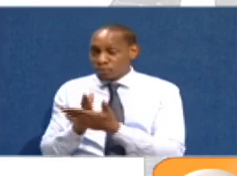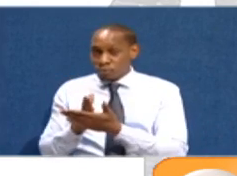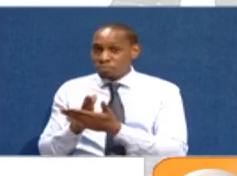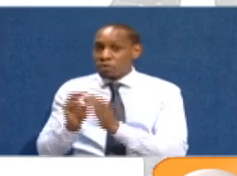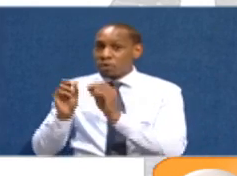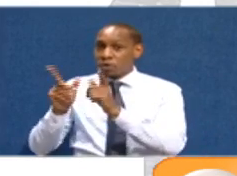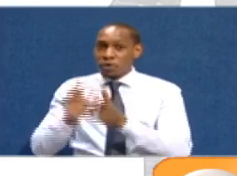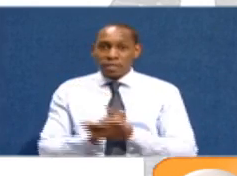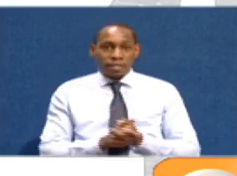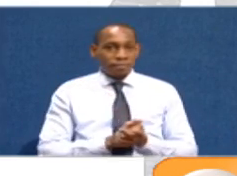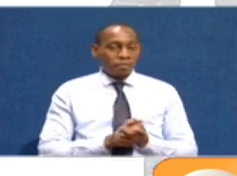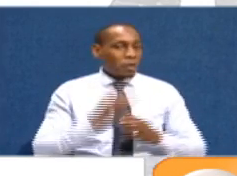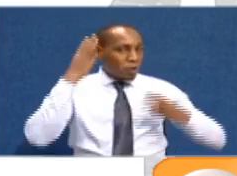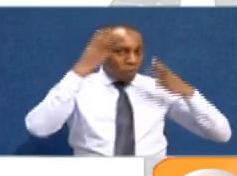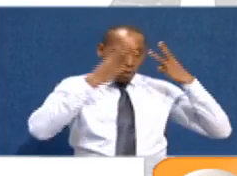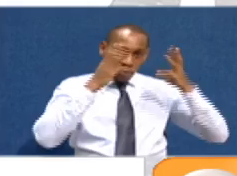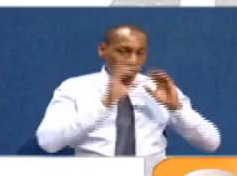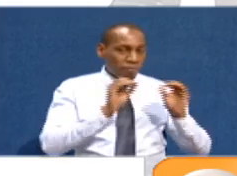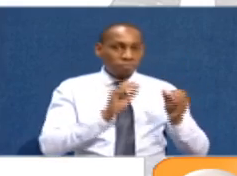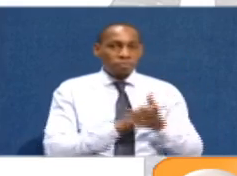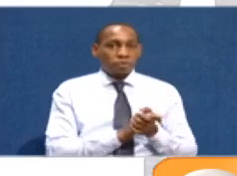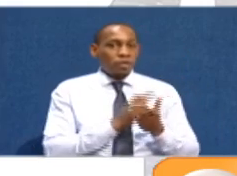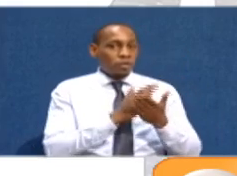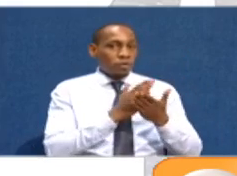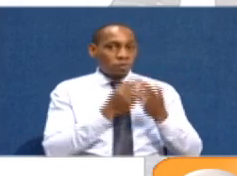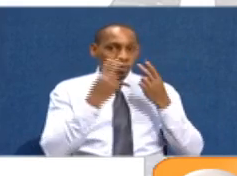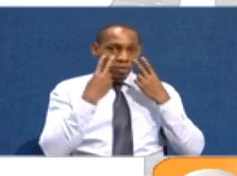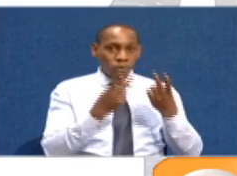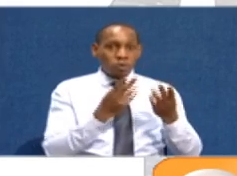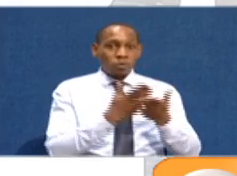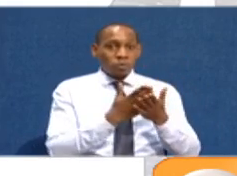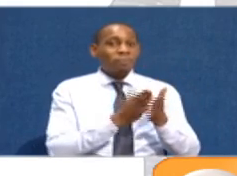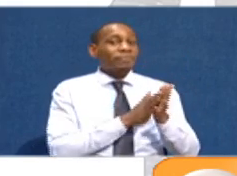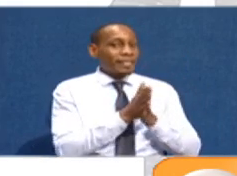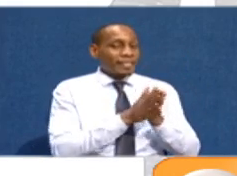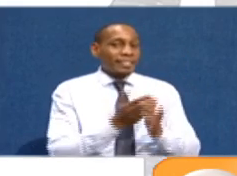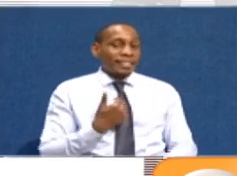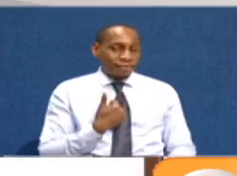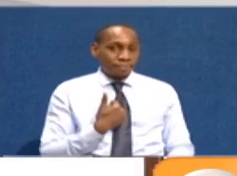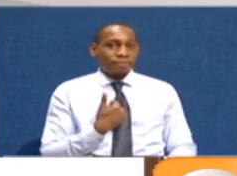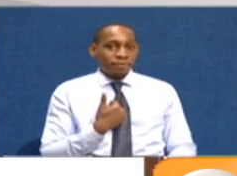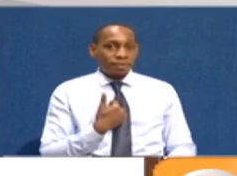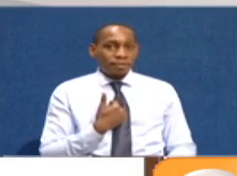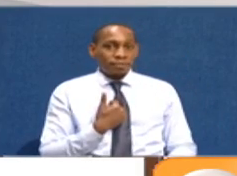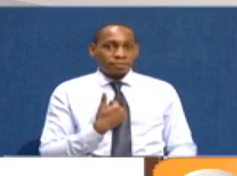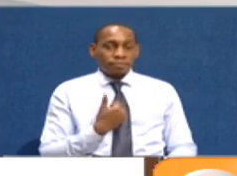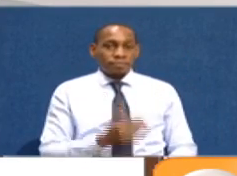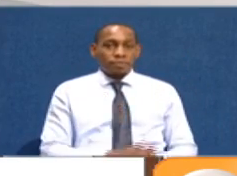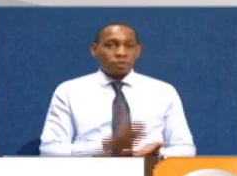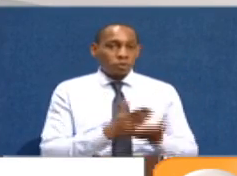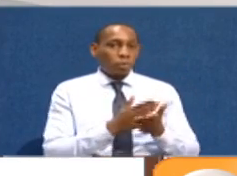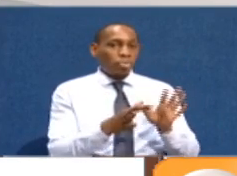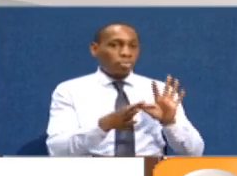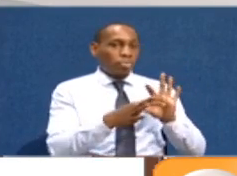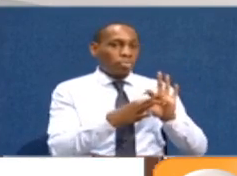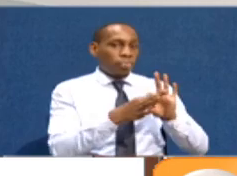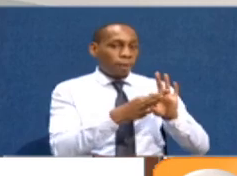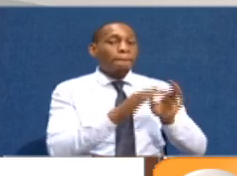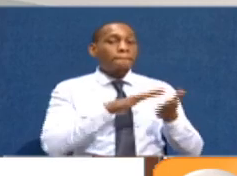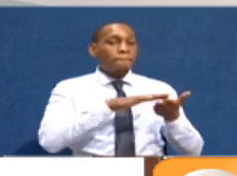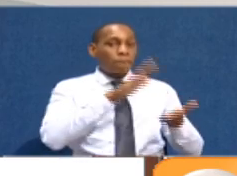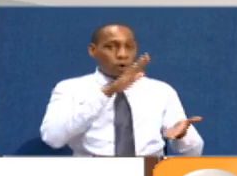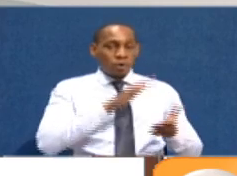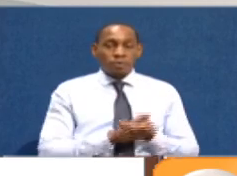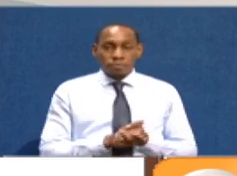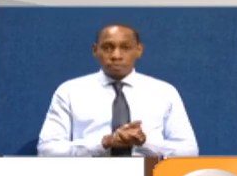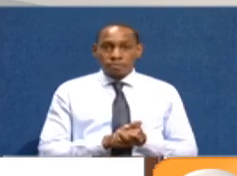Okay. All right. It didn't bother me. No. No, I found it. I was intrigued, actually. And it drew me closer to him. Yeah. I really